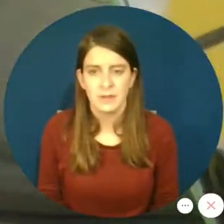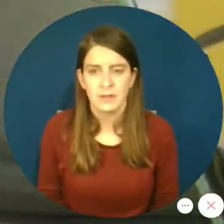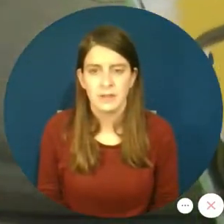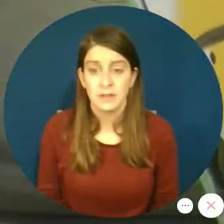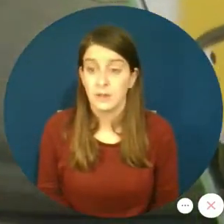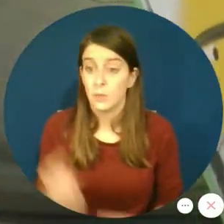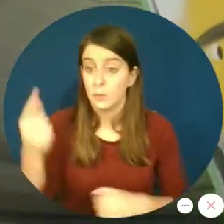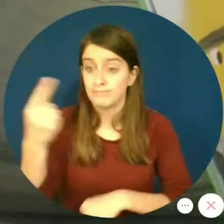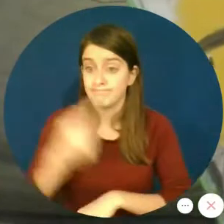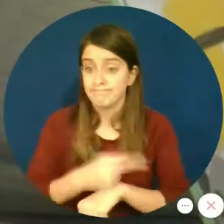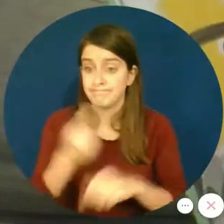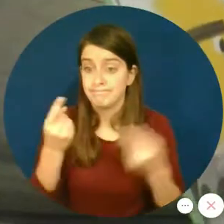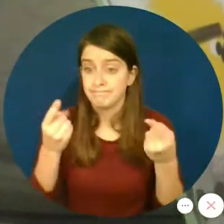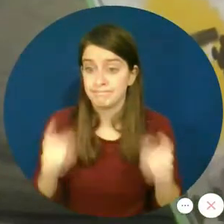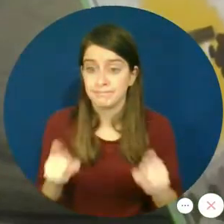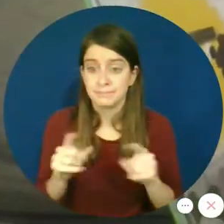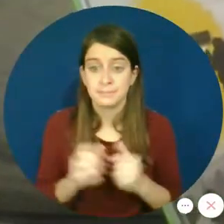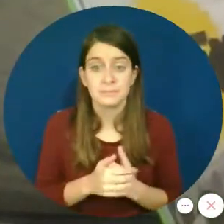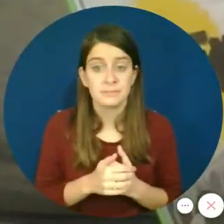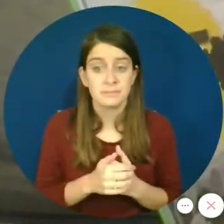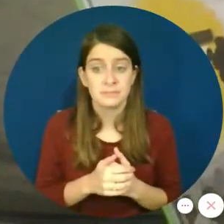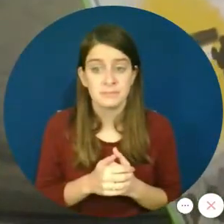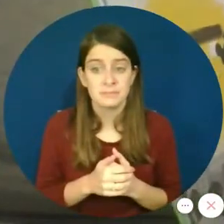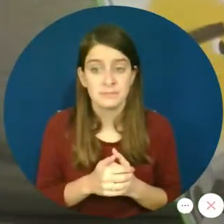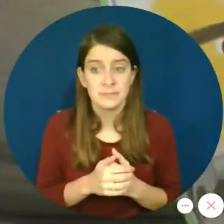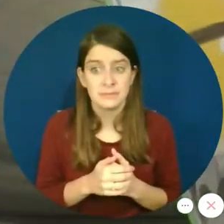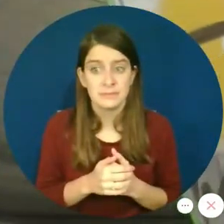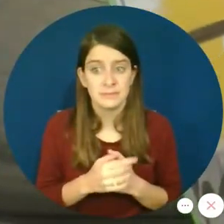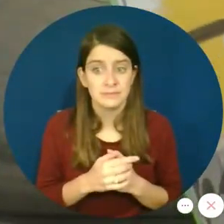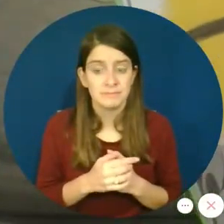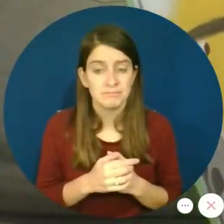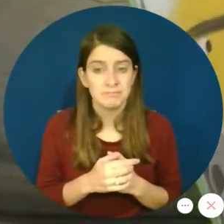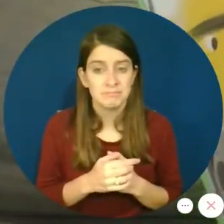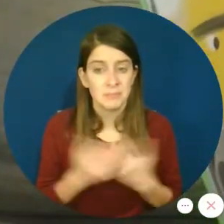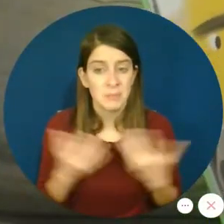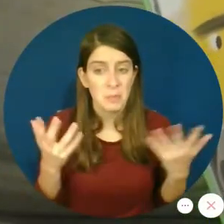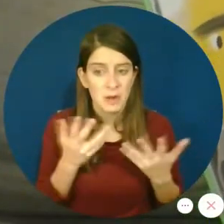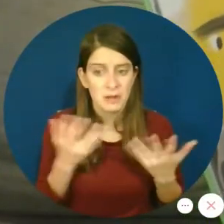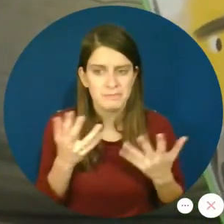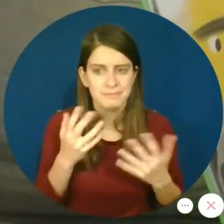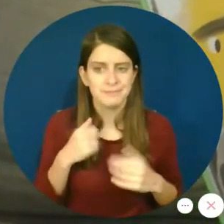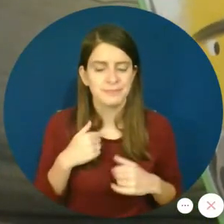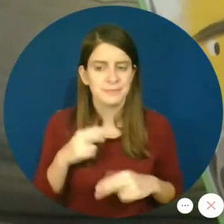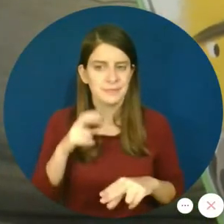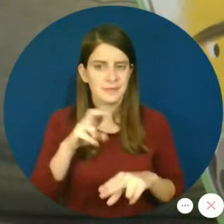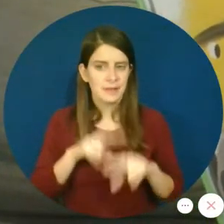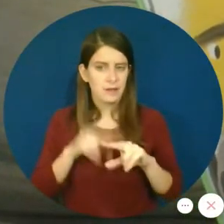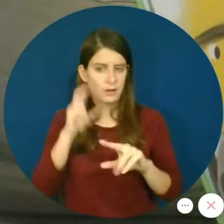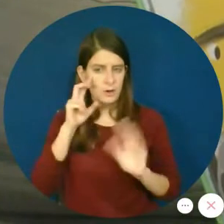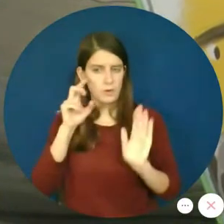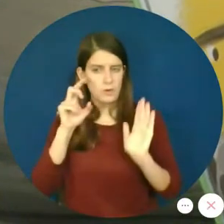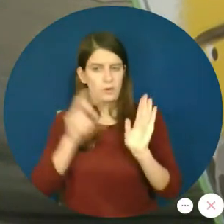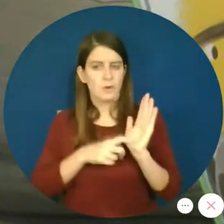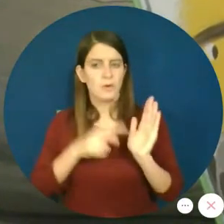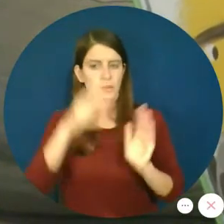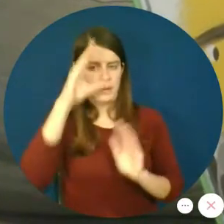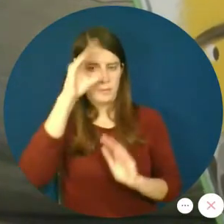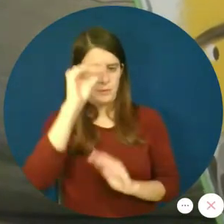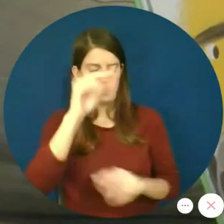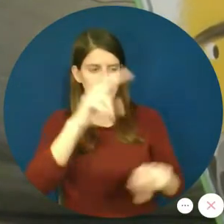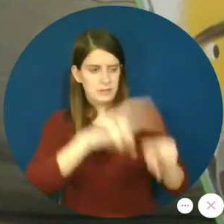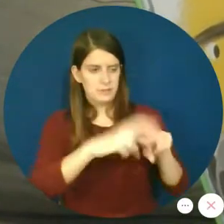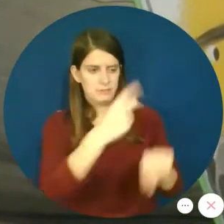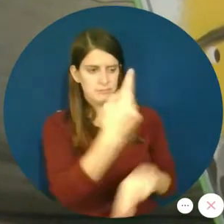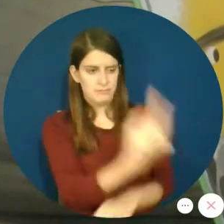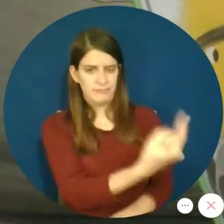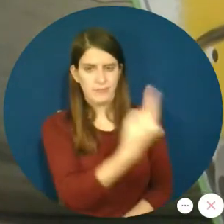Then one day, something unexpected happened. Ruby noticed a boy sitting alone at the park. He